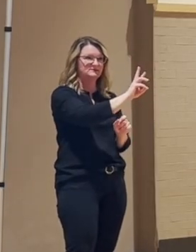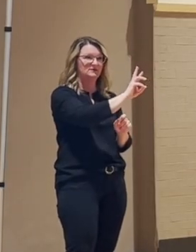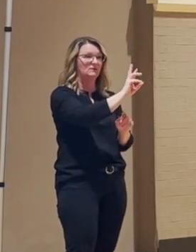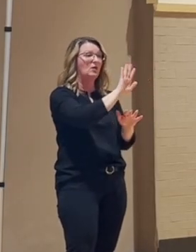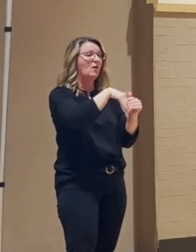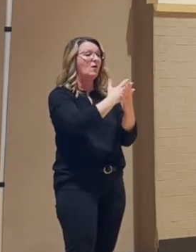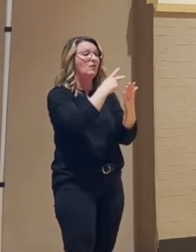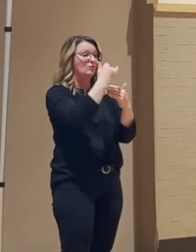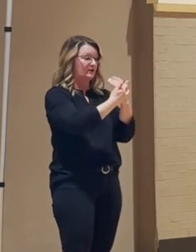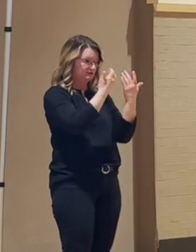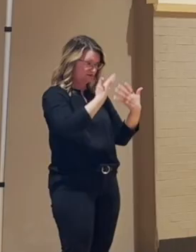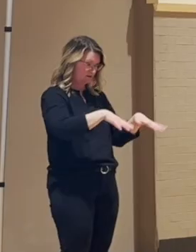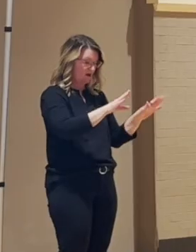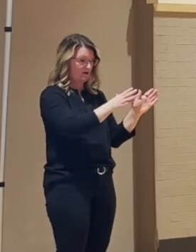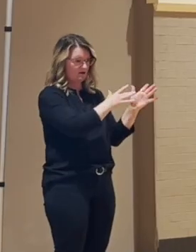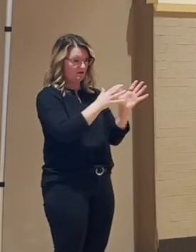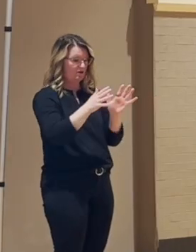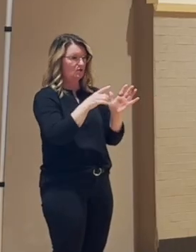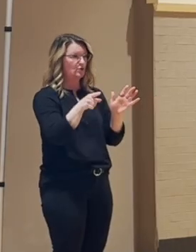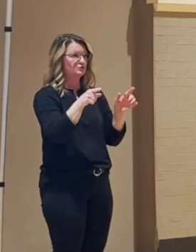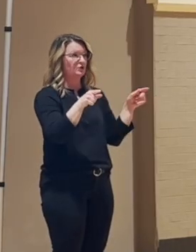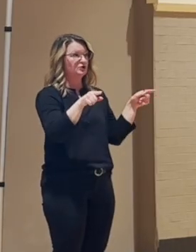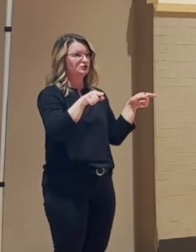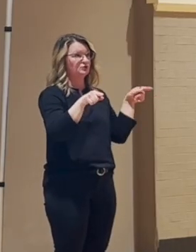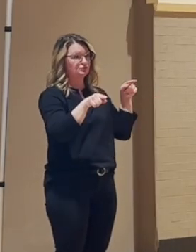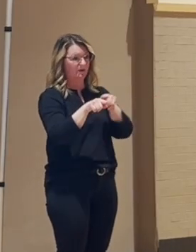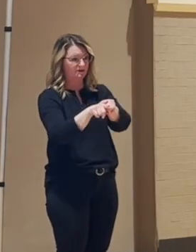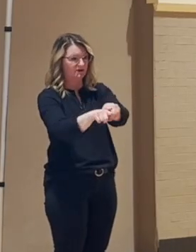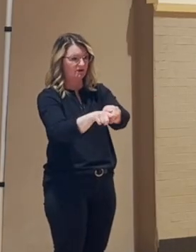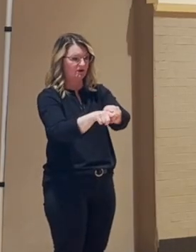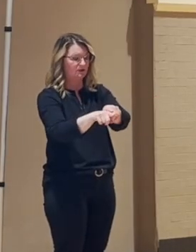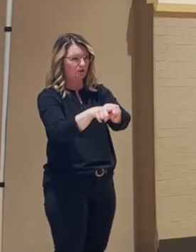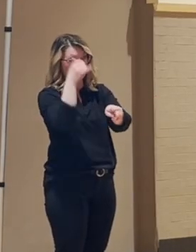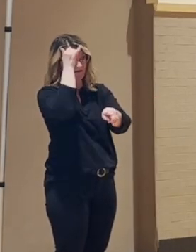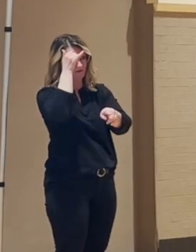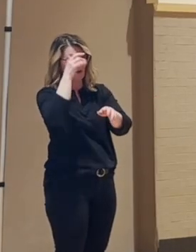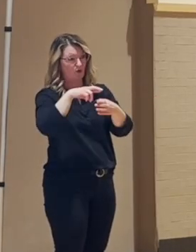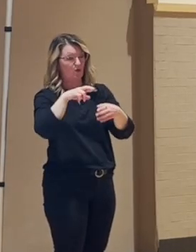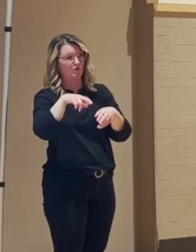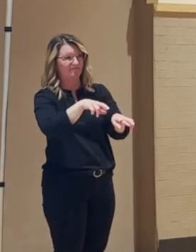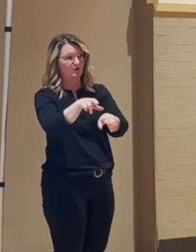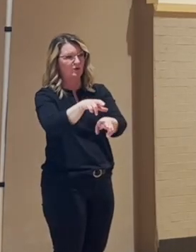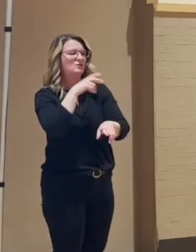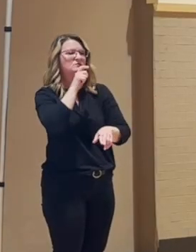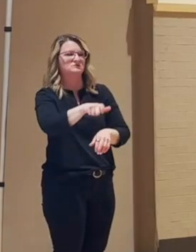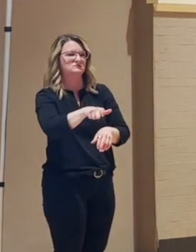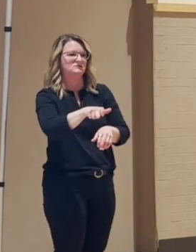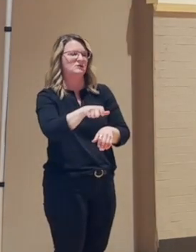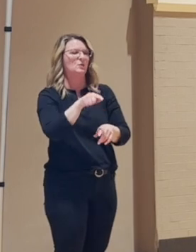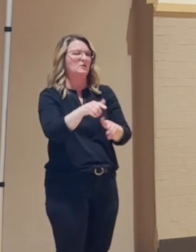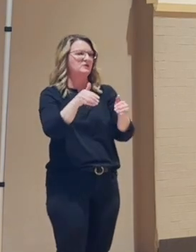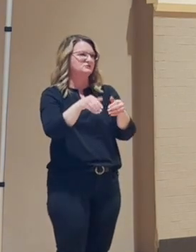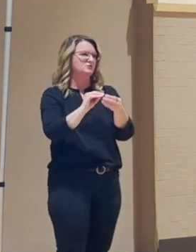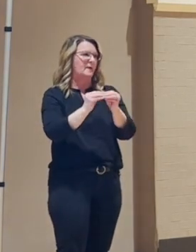of the projects done, those that were tributary to the Buffalo River, we would not meet it. We would be at 15.